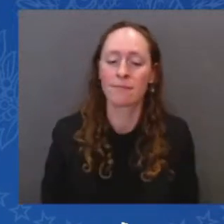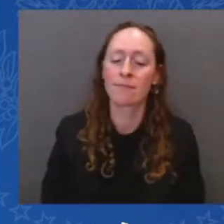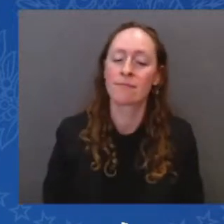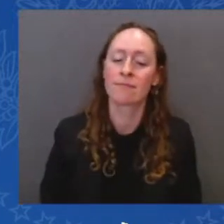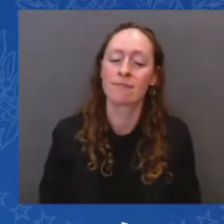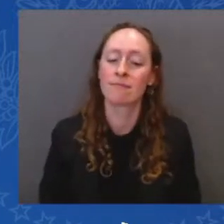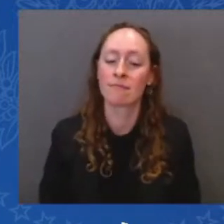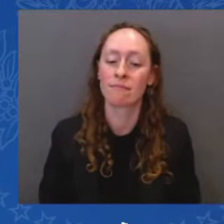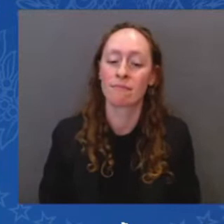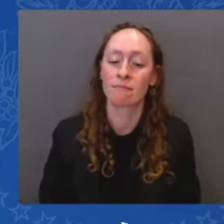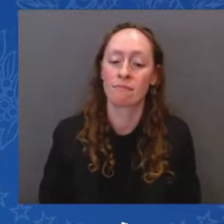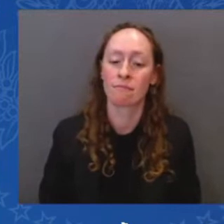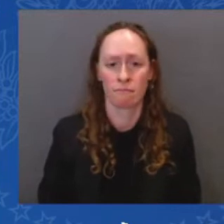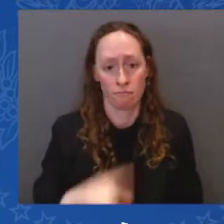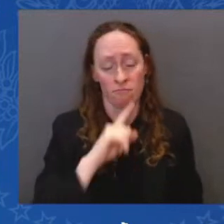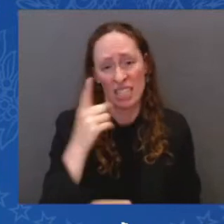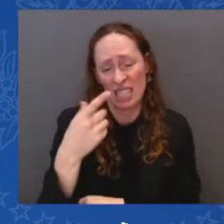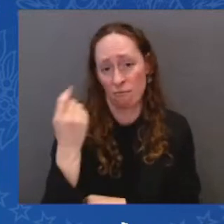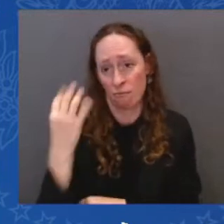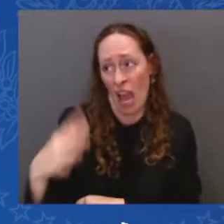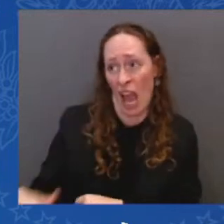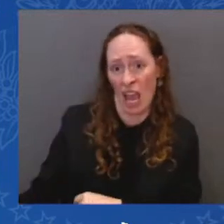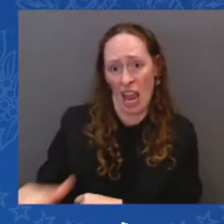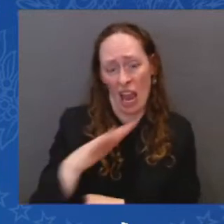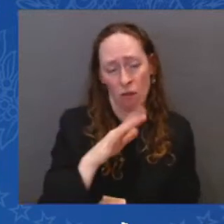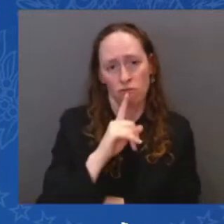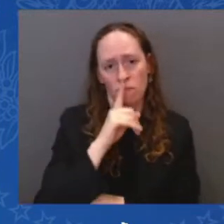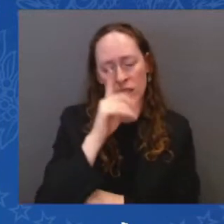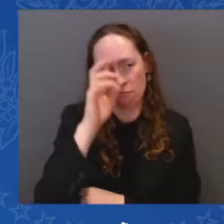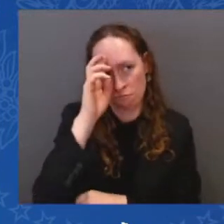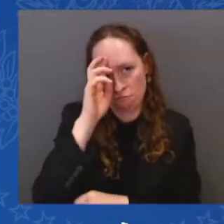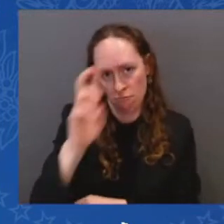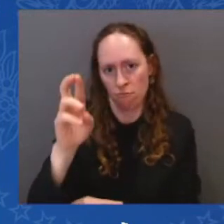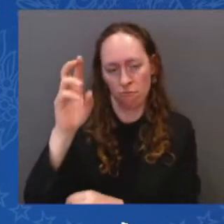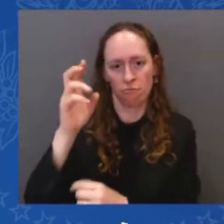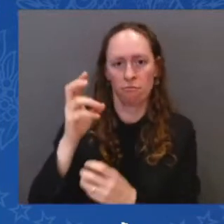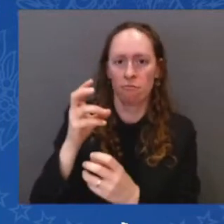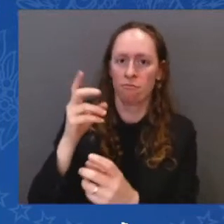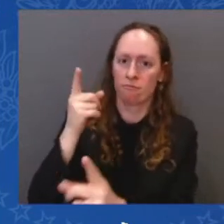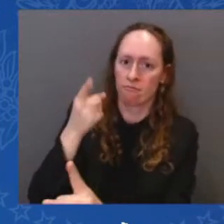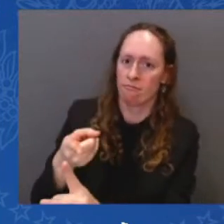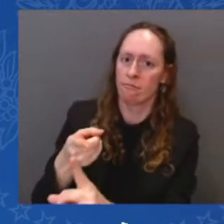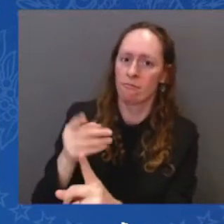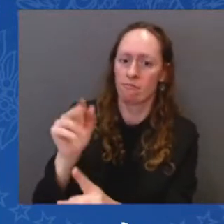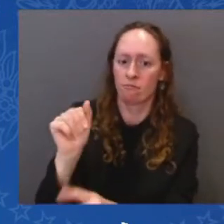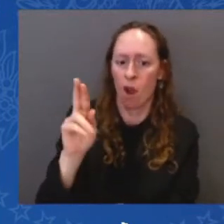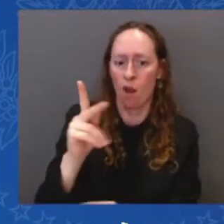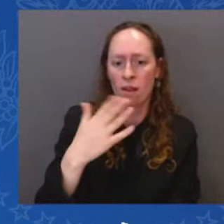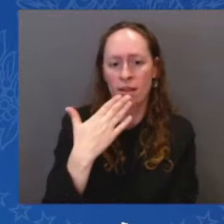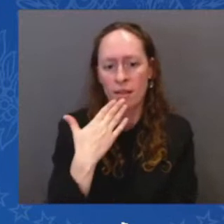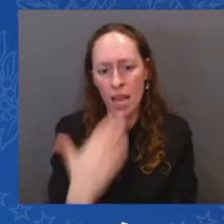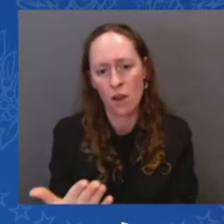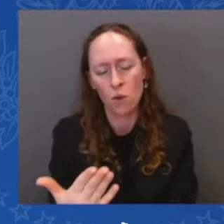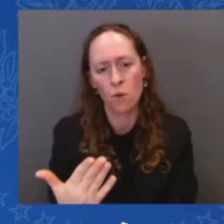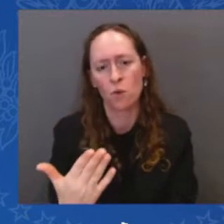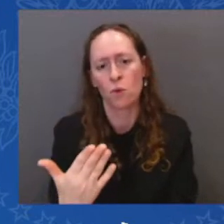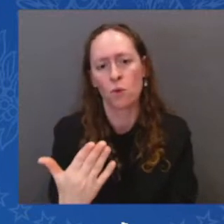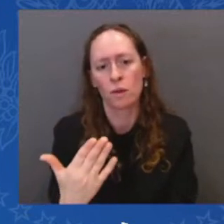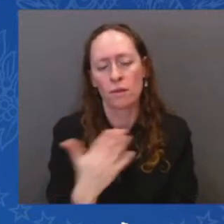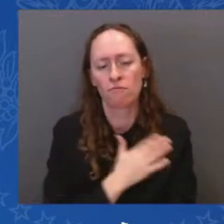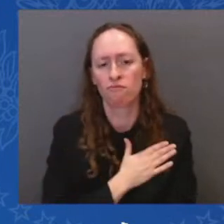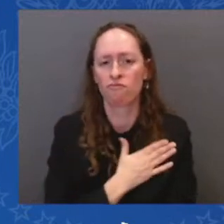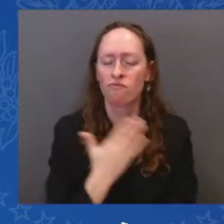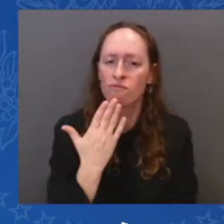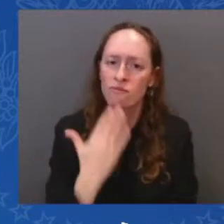Mark, your partnership has been invaluable to me, and I give you my word to that. And I think it's